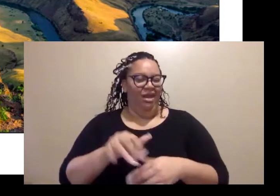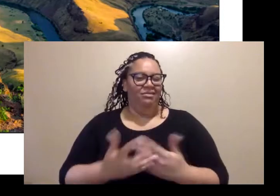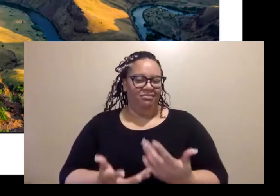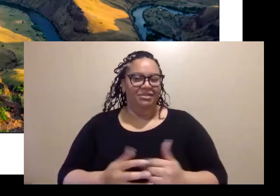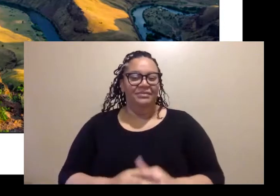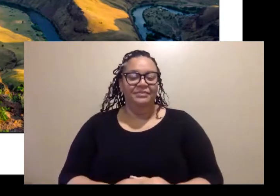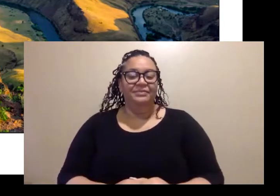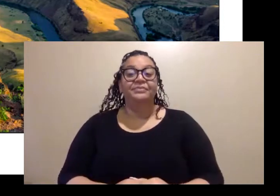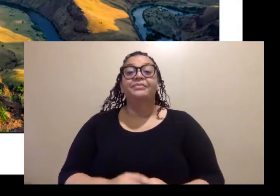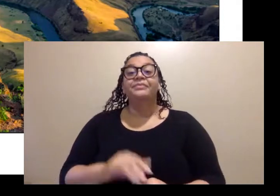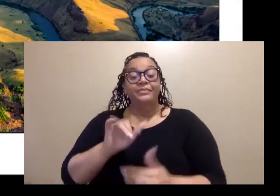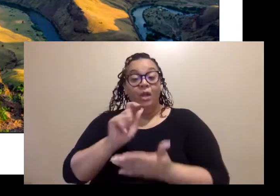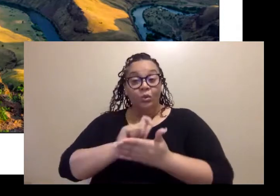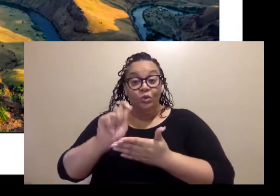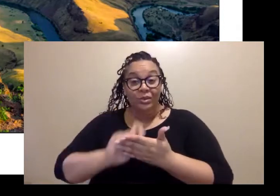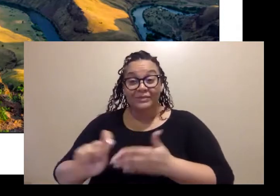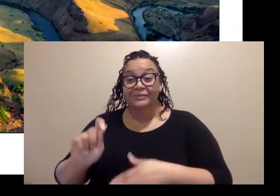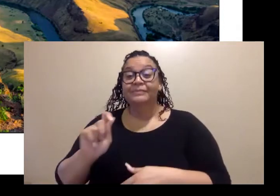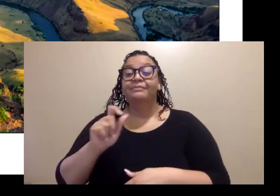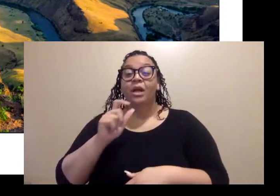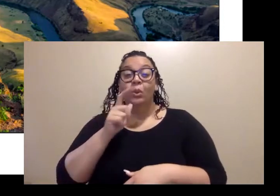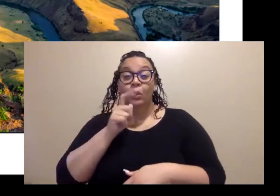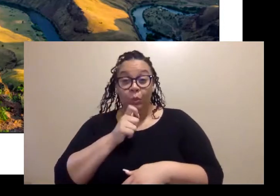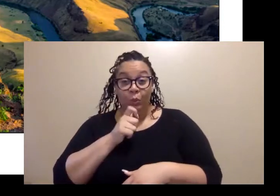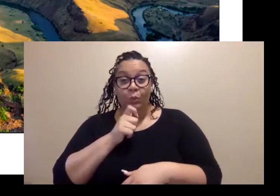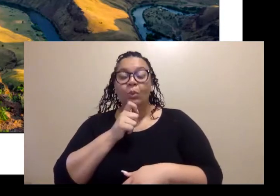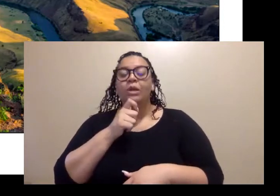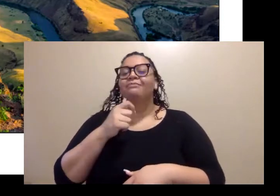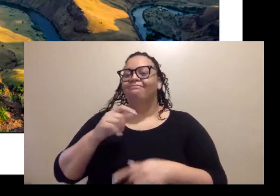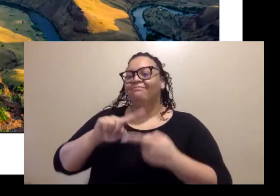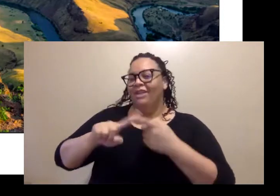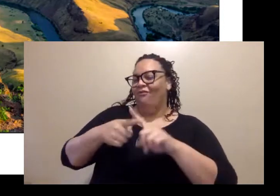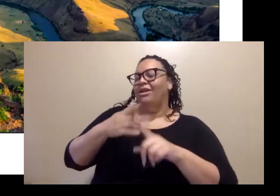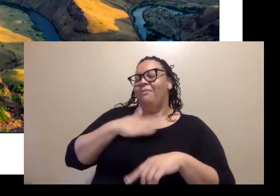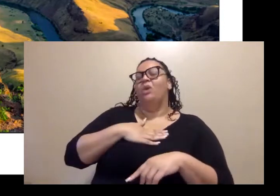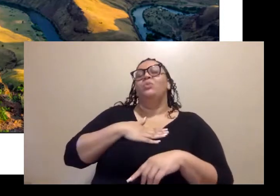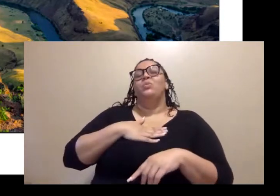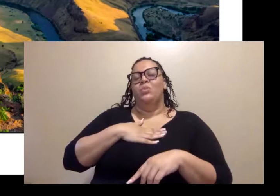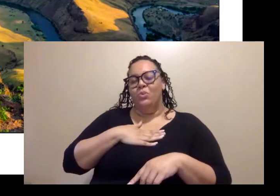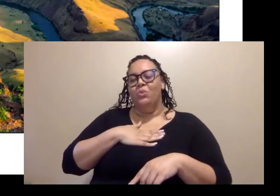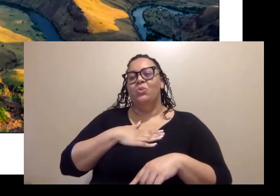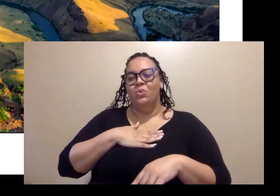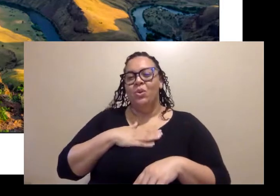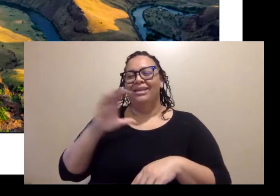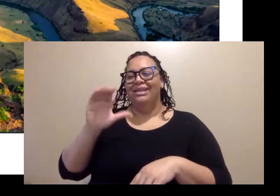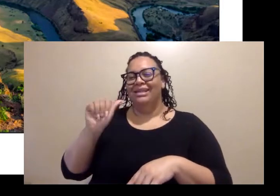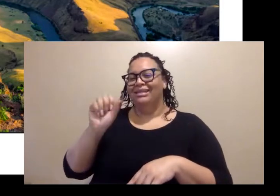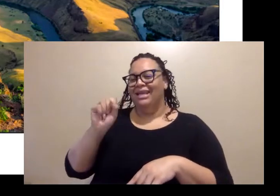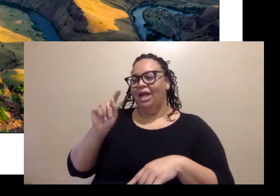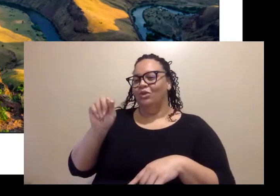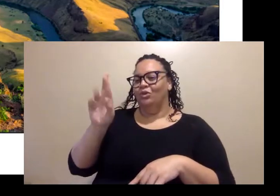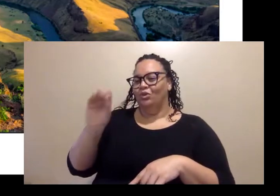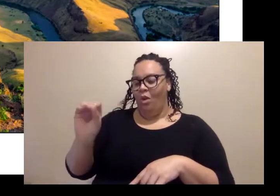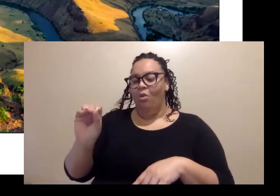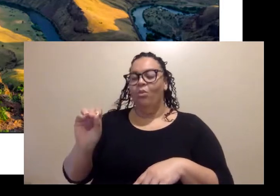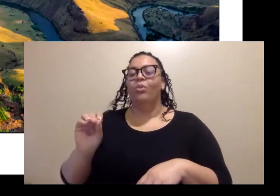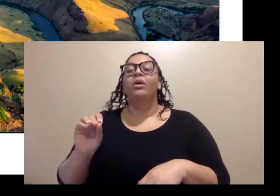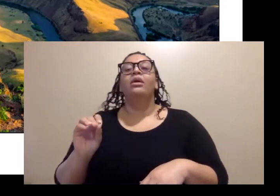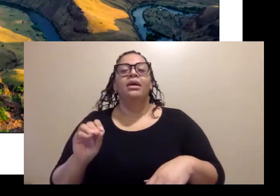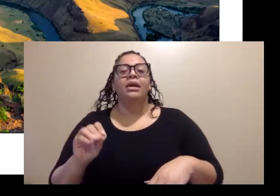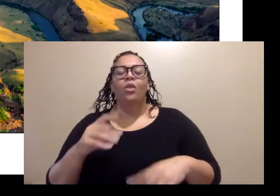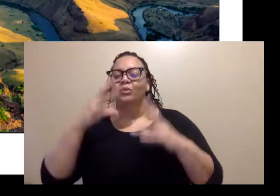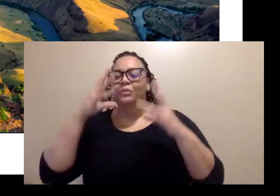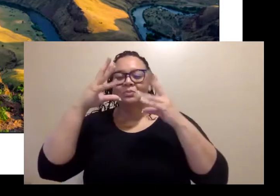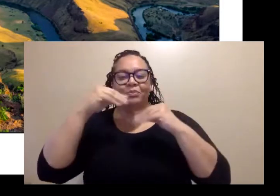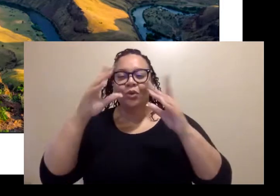That was written by a very dear friend of mine, Fatima Castro, in those beautiful words. And